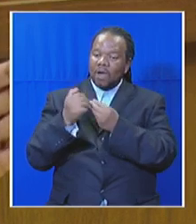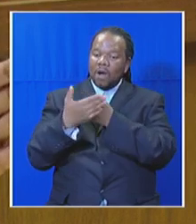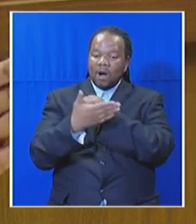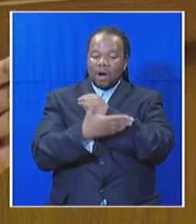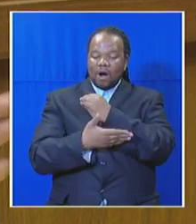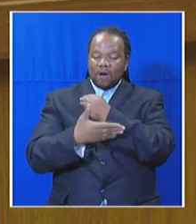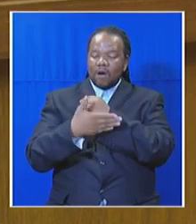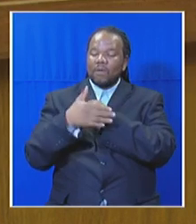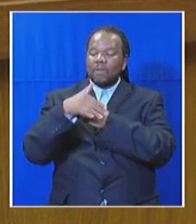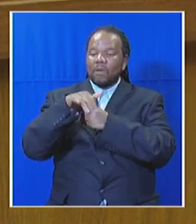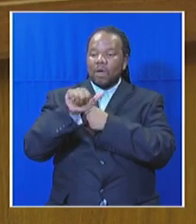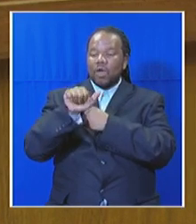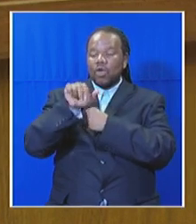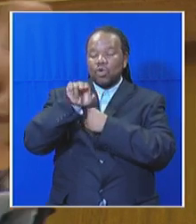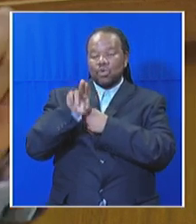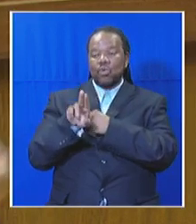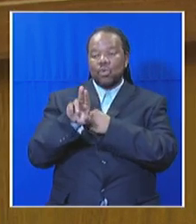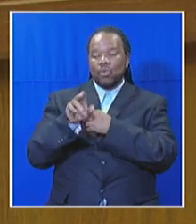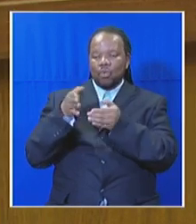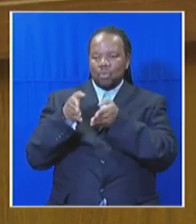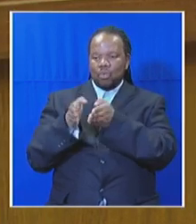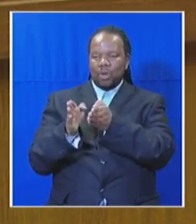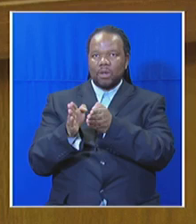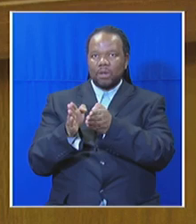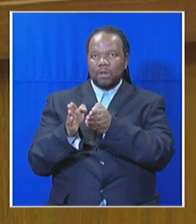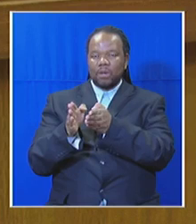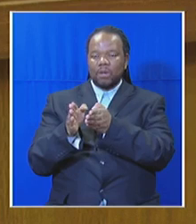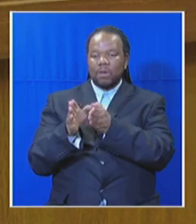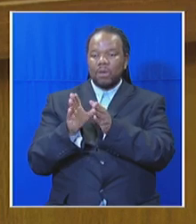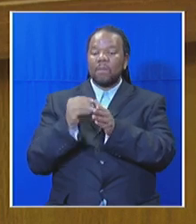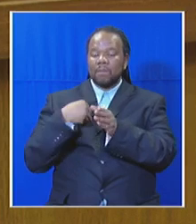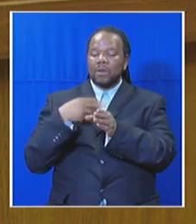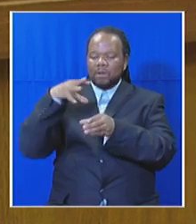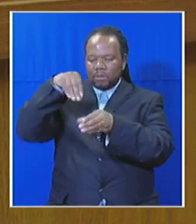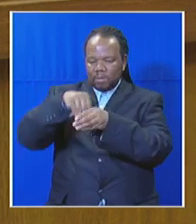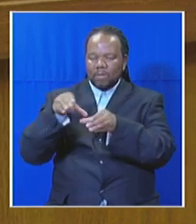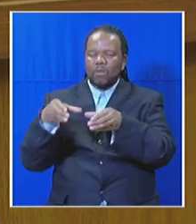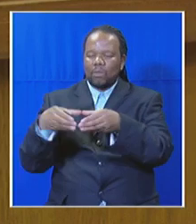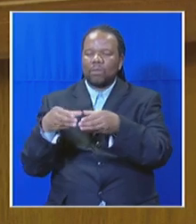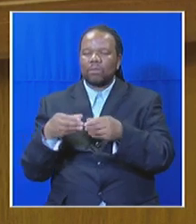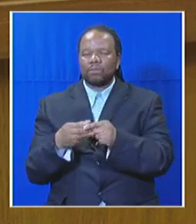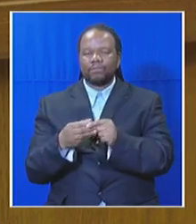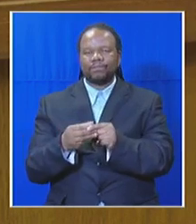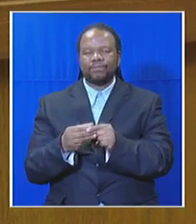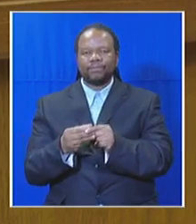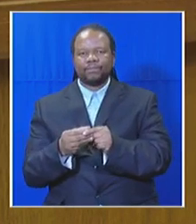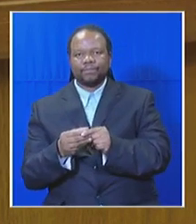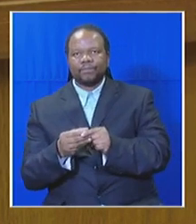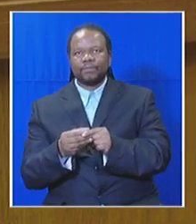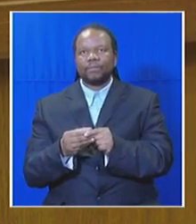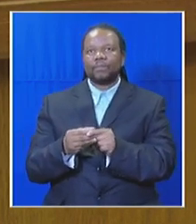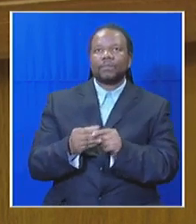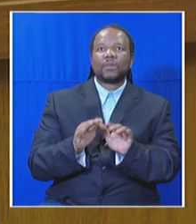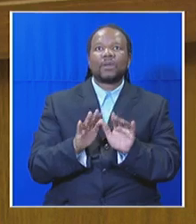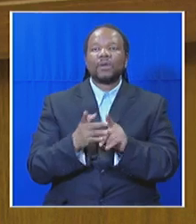organization had agreed. And I was part of that committee. We went as far as Tripoli